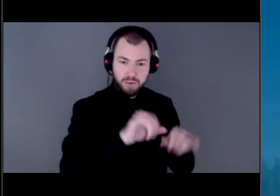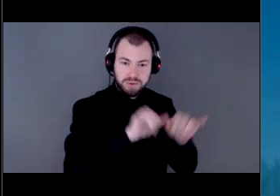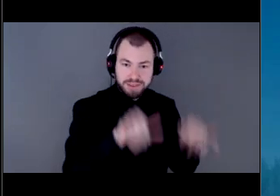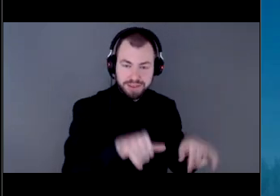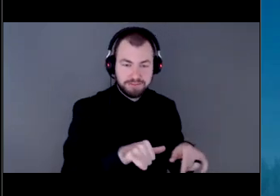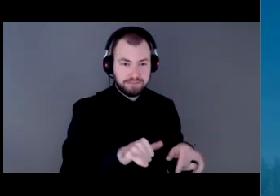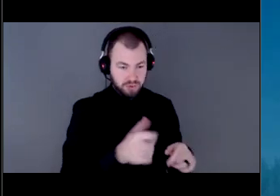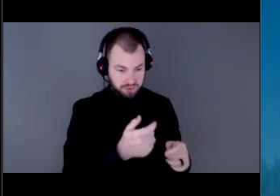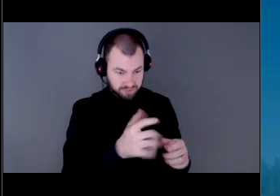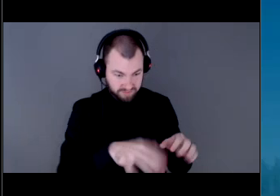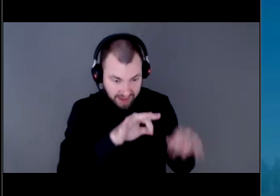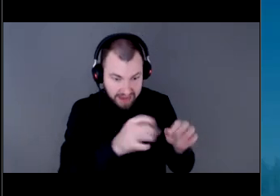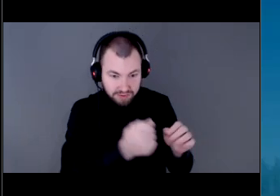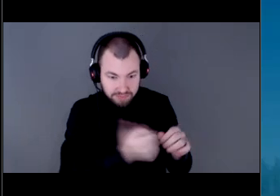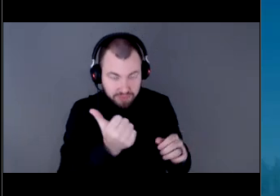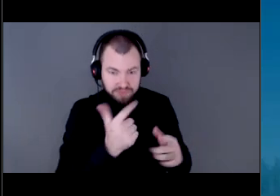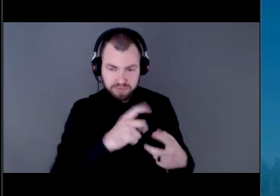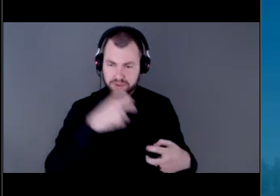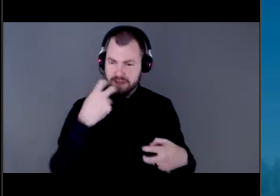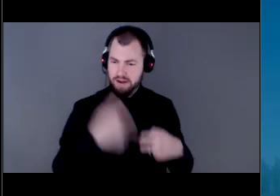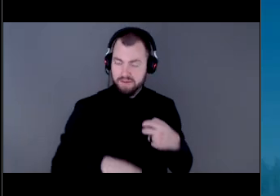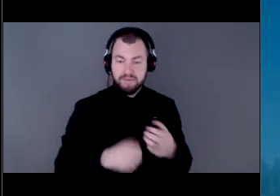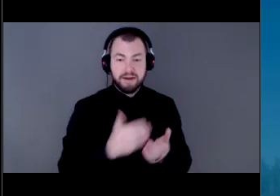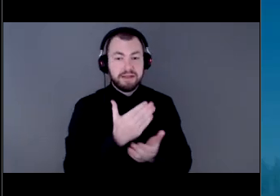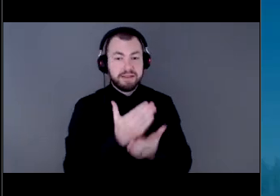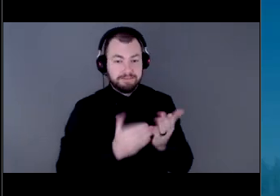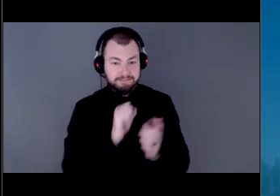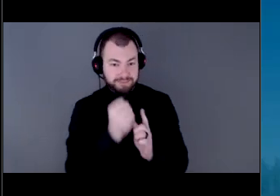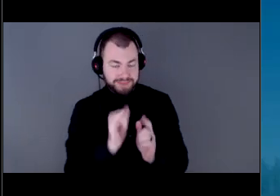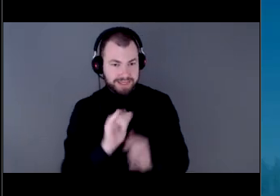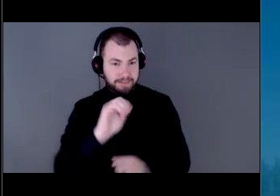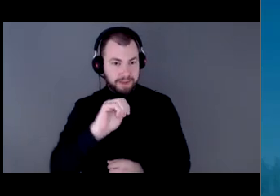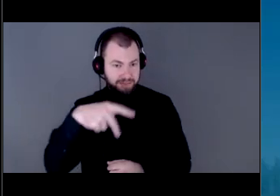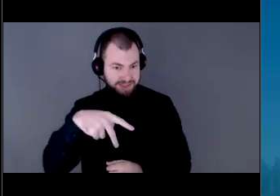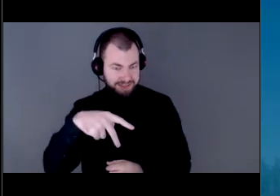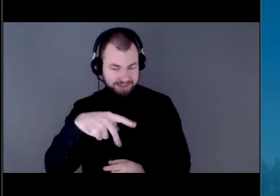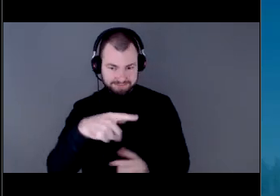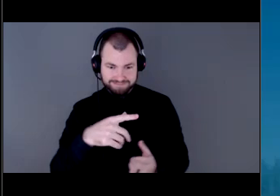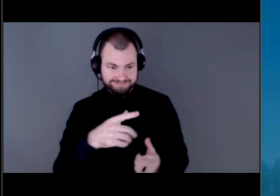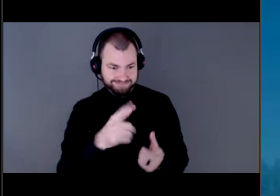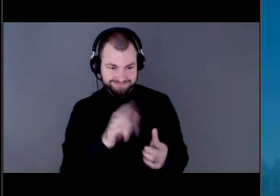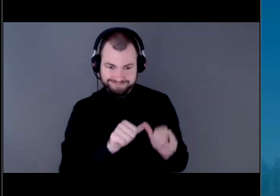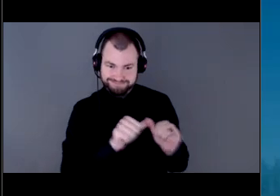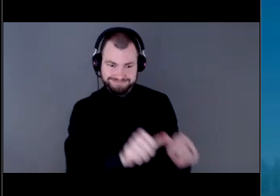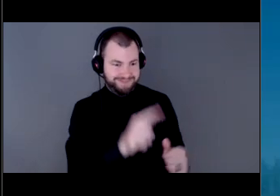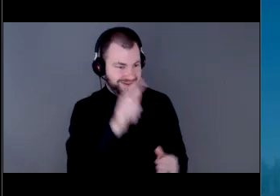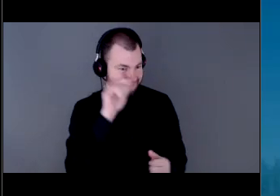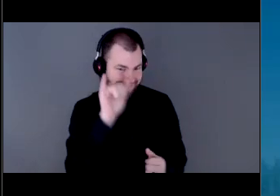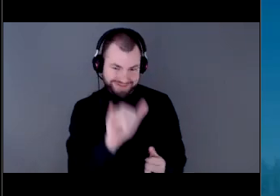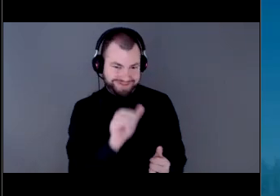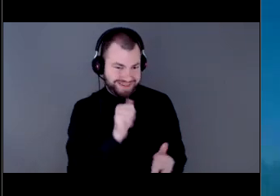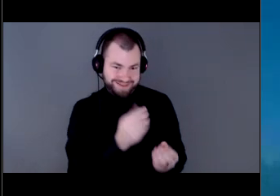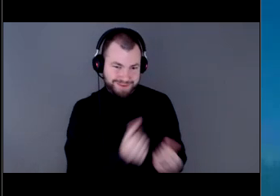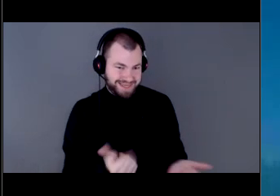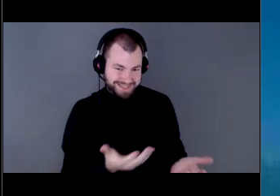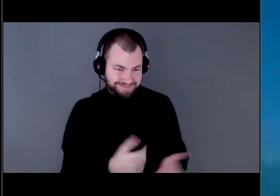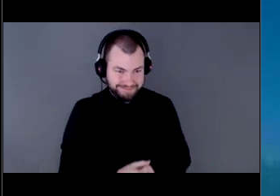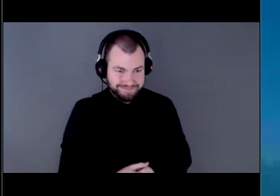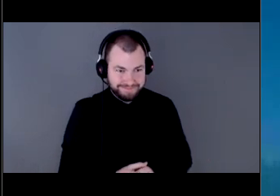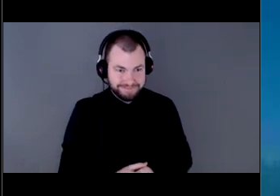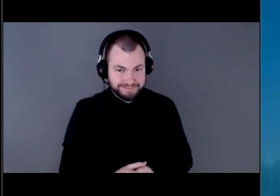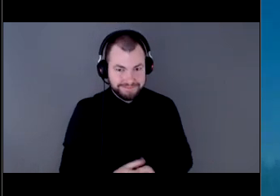cases, like microplastics, it never really goes away. Next slide, please. We have a lot of coastline in